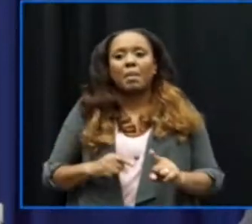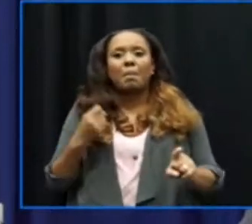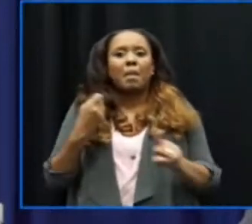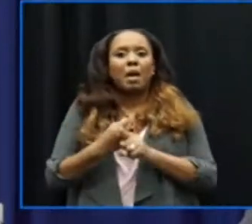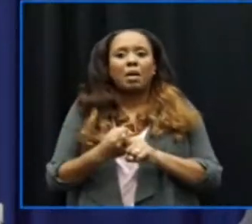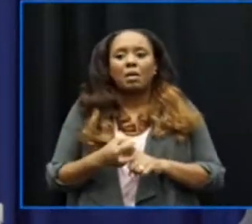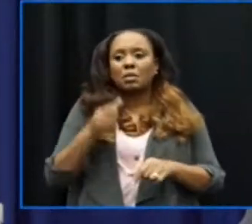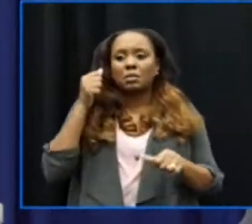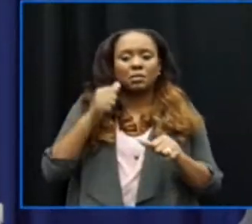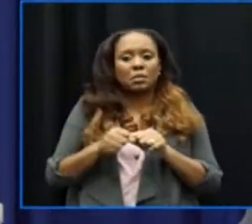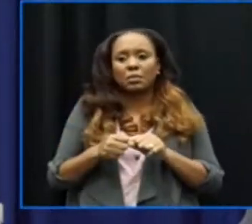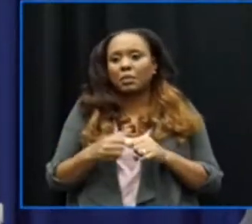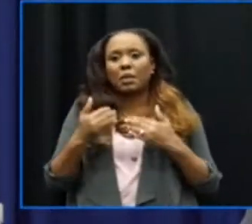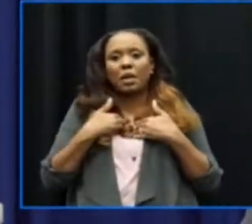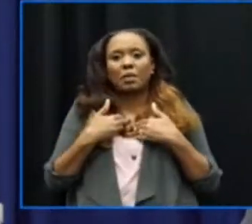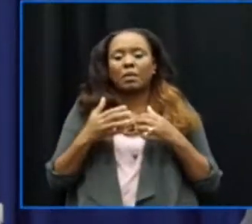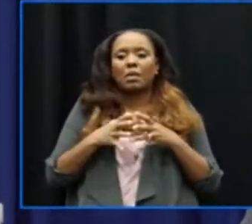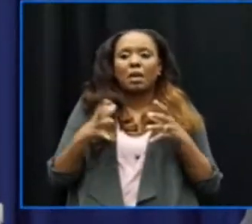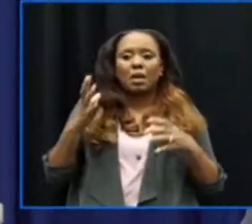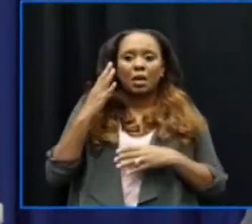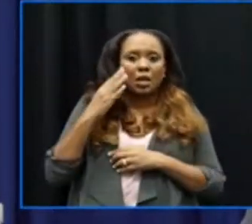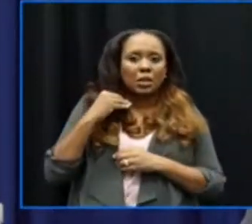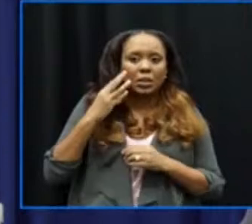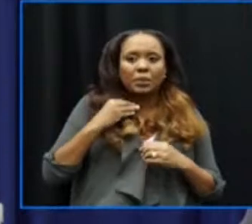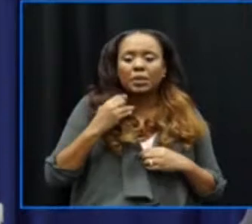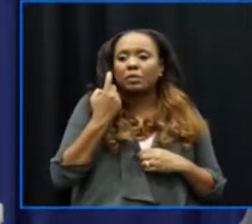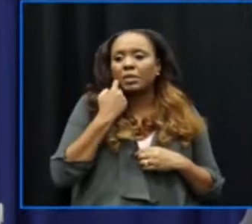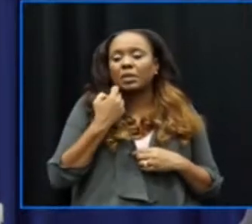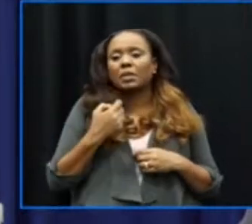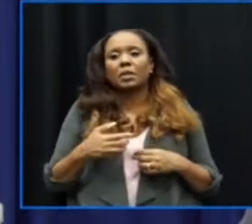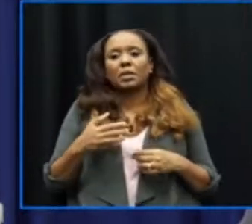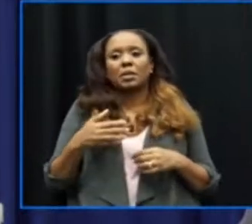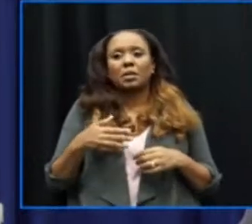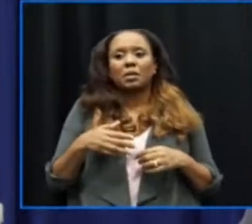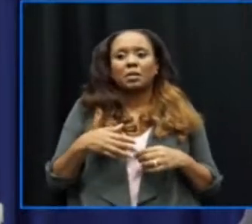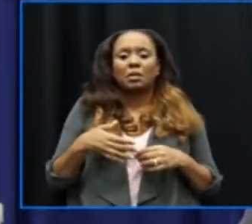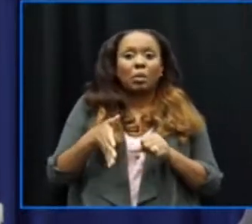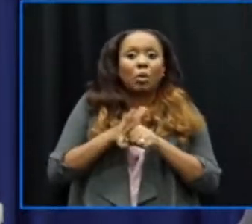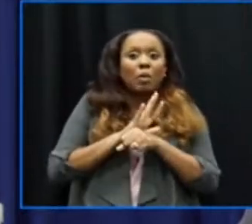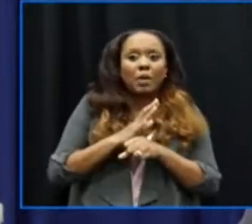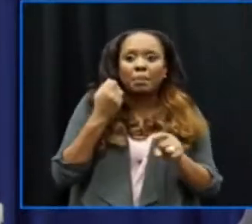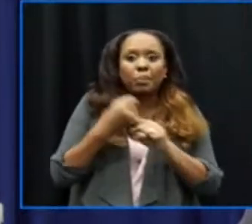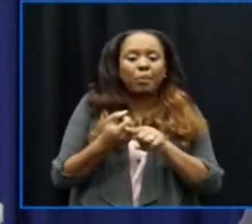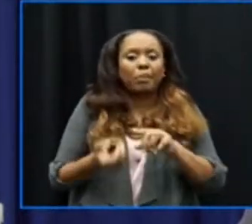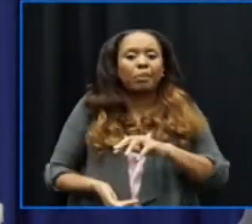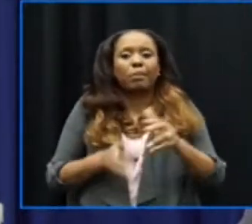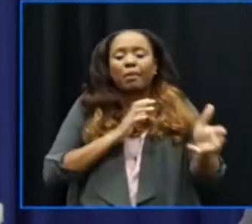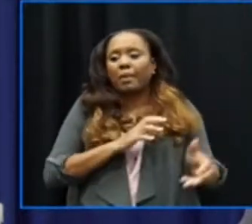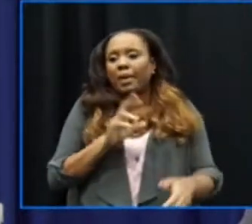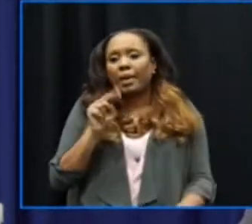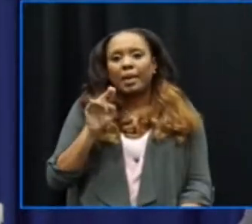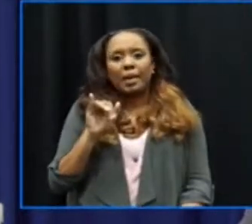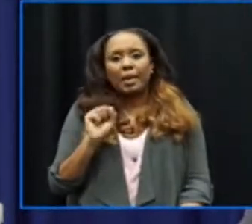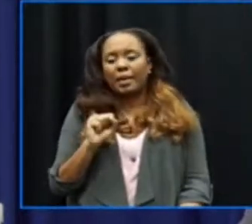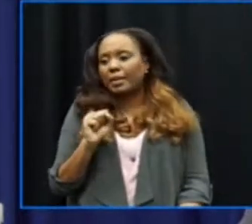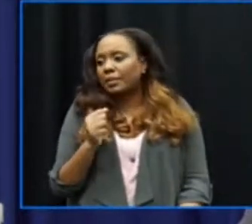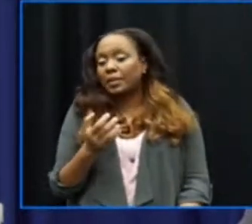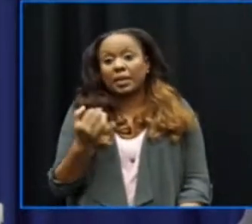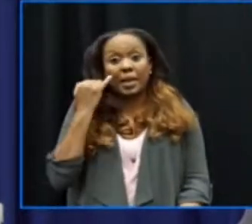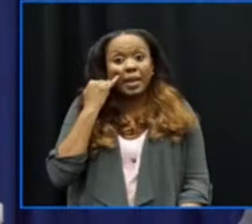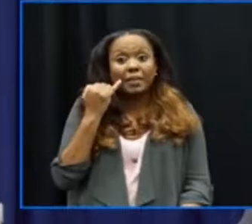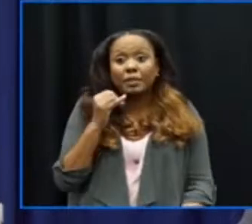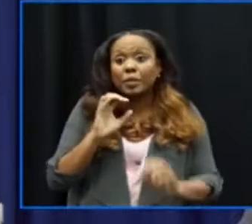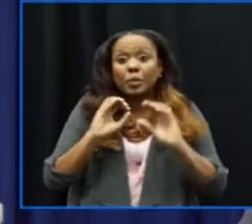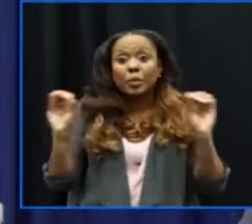a series of rainy days with this COVID-19 pandemic, and had the National Insurance Scheme not been there